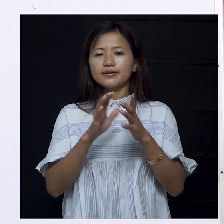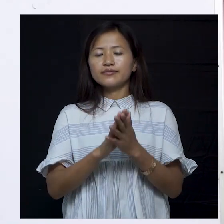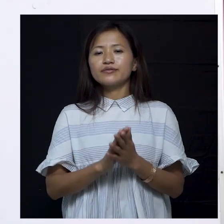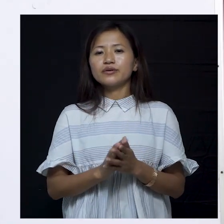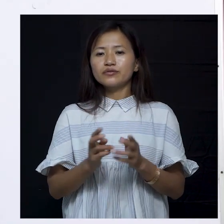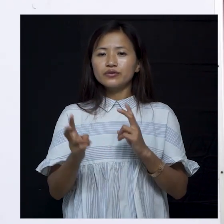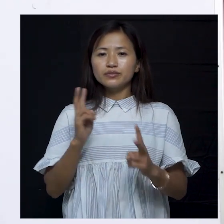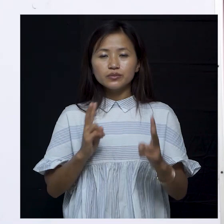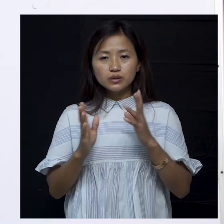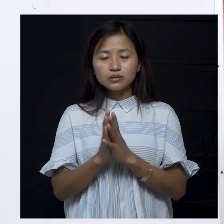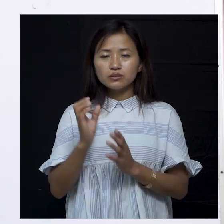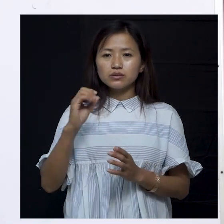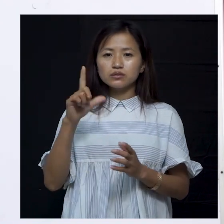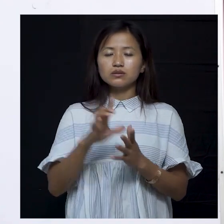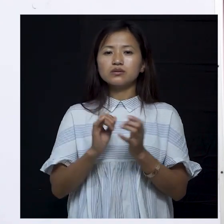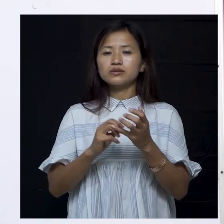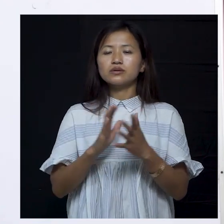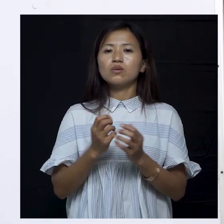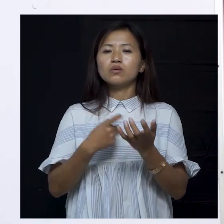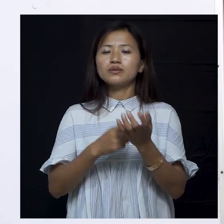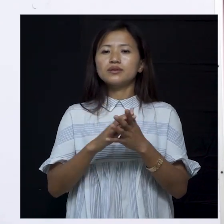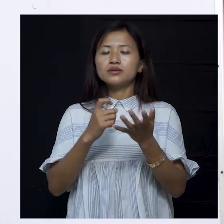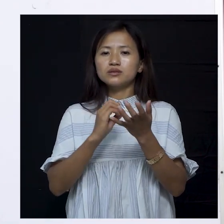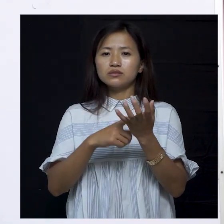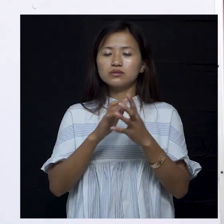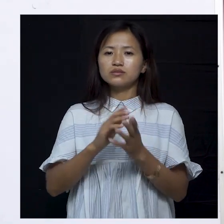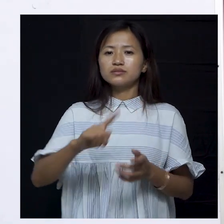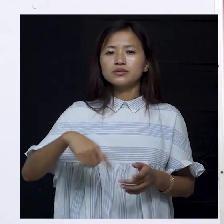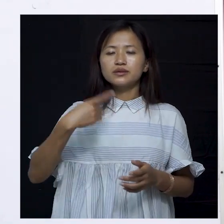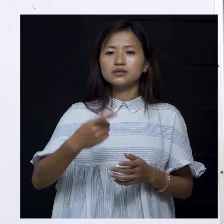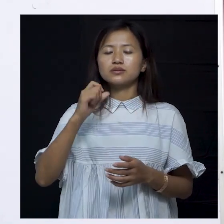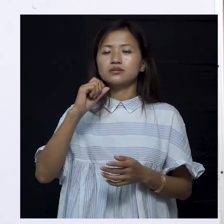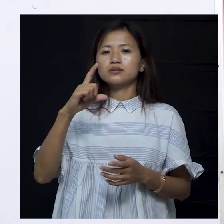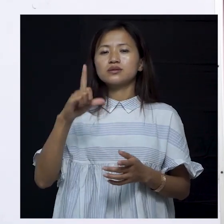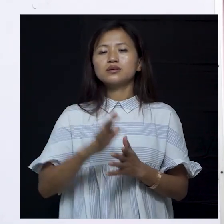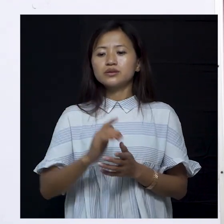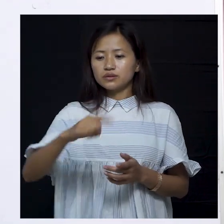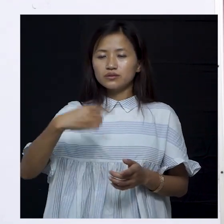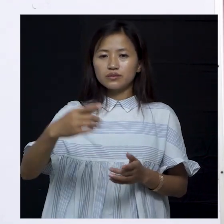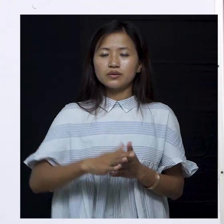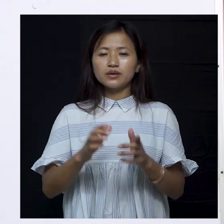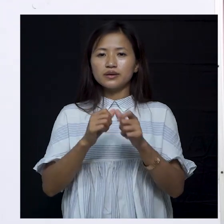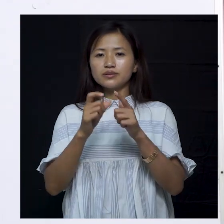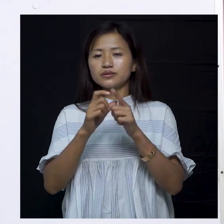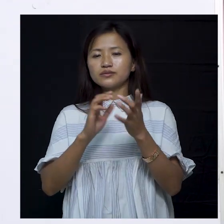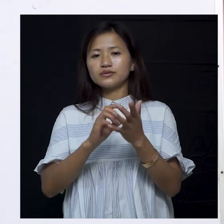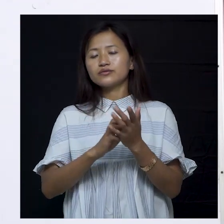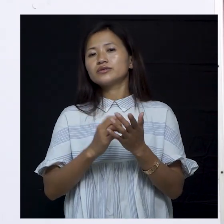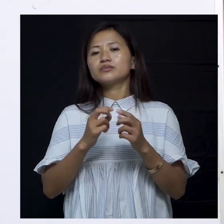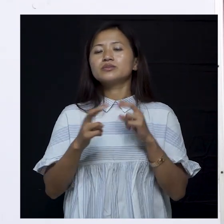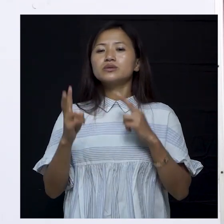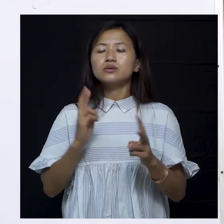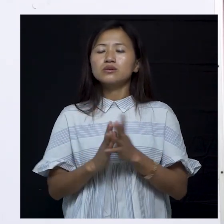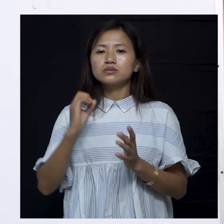contrast or concession. I hope you are clear with all this. In the next class, we will be continuing with our adverb clause of condition, because